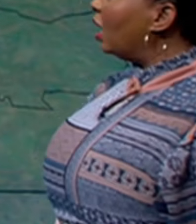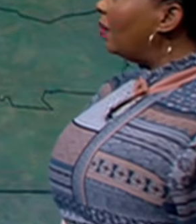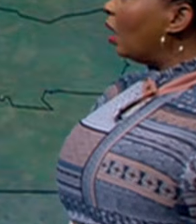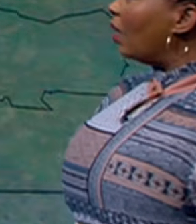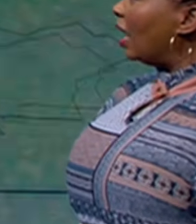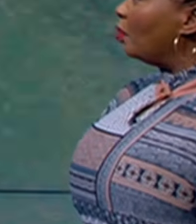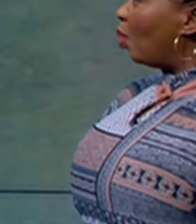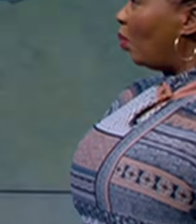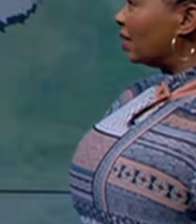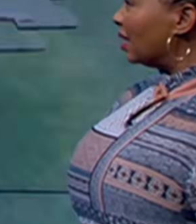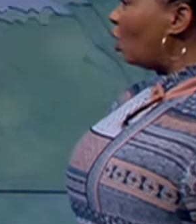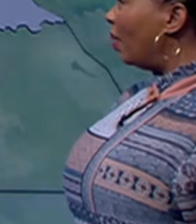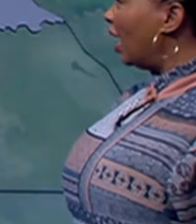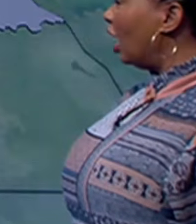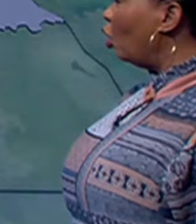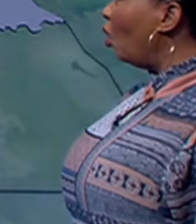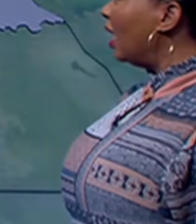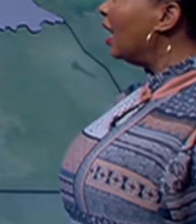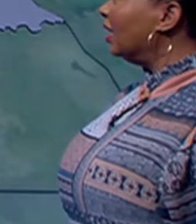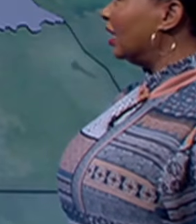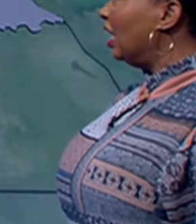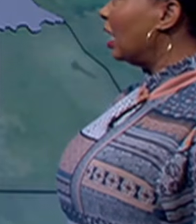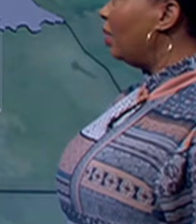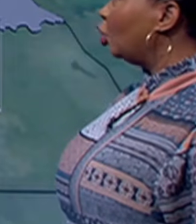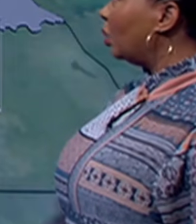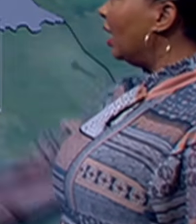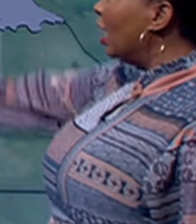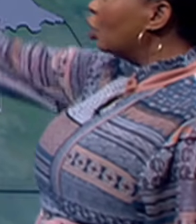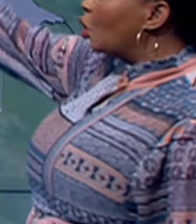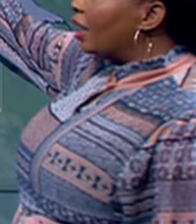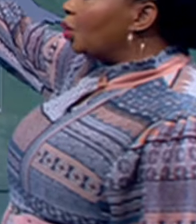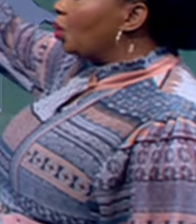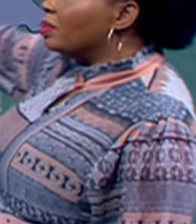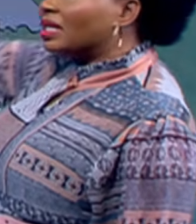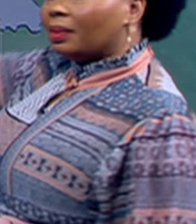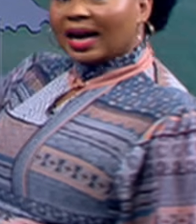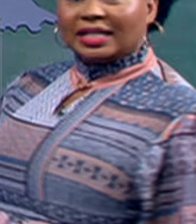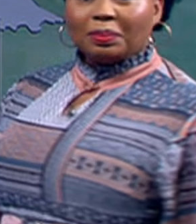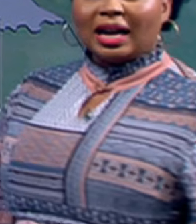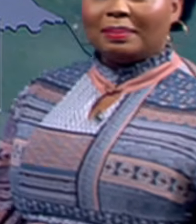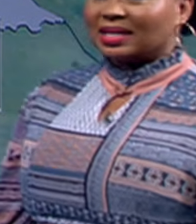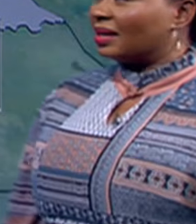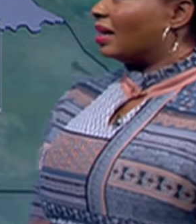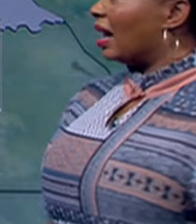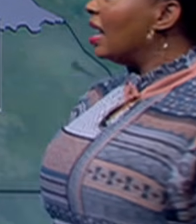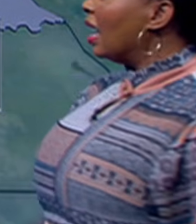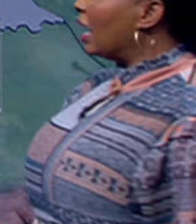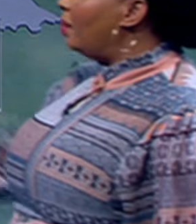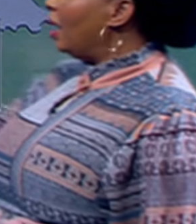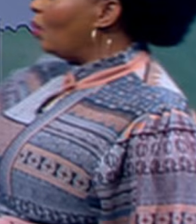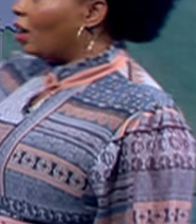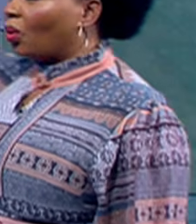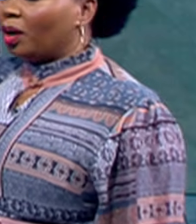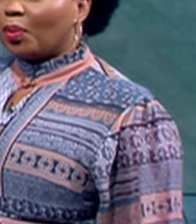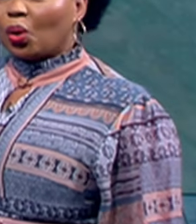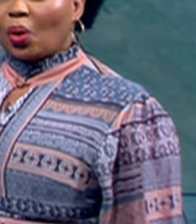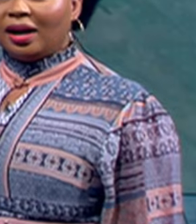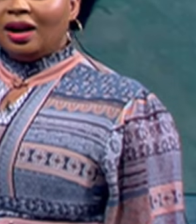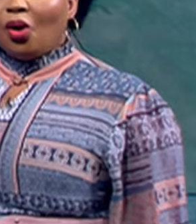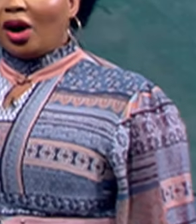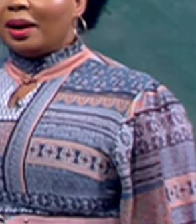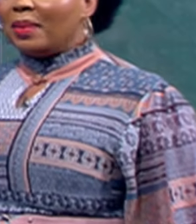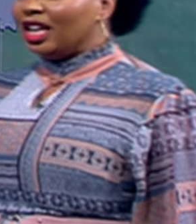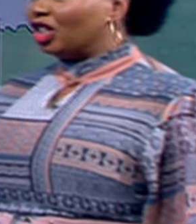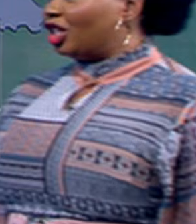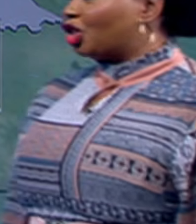boya re lebelela go la Limpopo go sasa go bonagala le gona letšatši le tlabe le tšwele Thoyando le Mosine ba ka itemogela mesarasarane re lebelela wena o leng